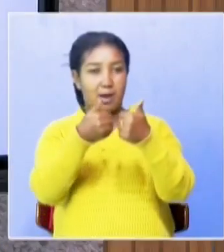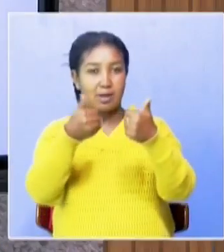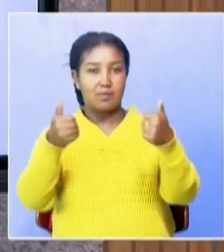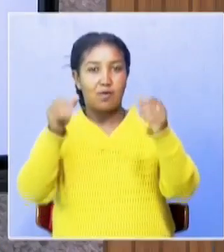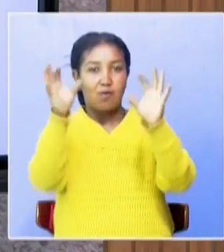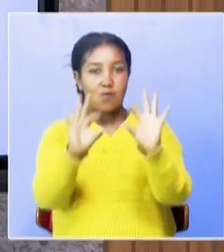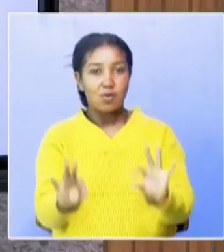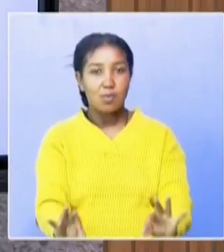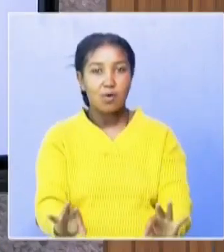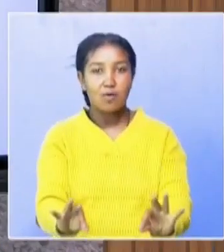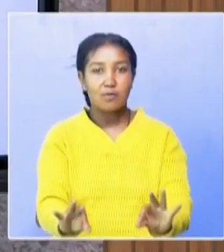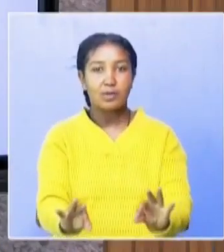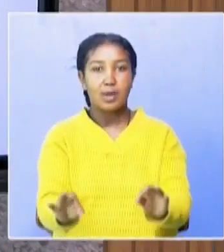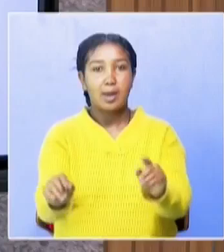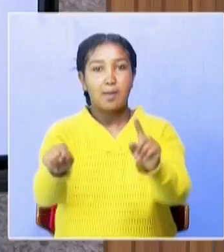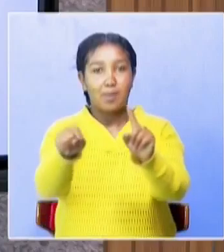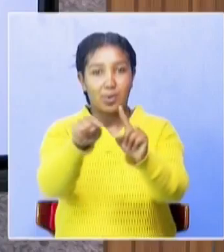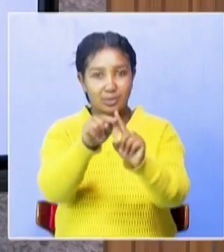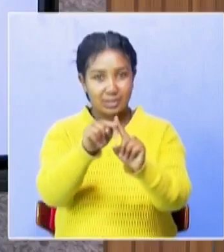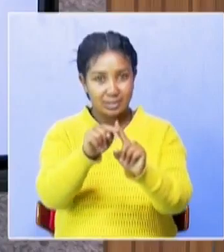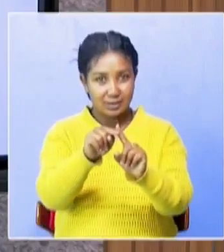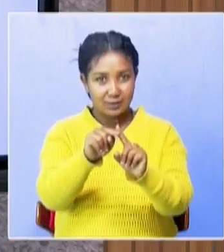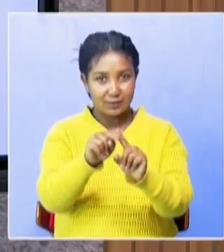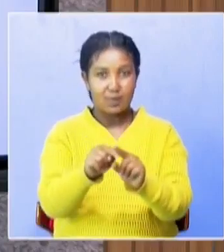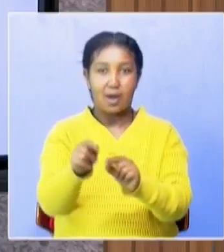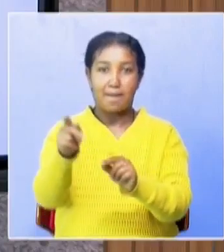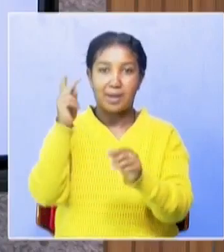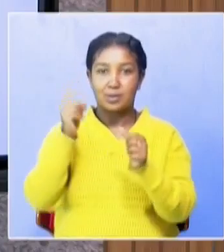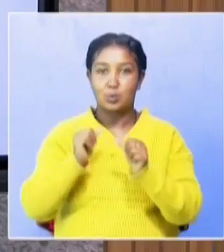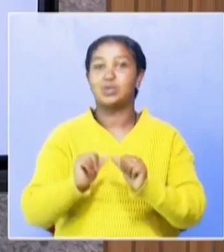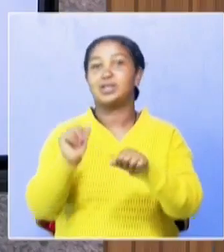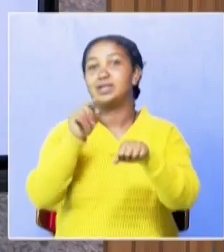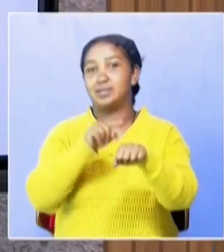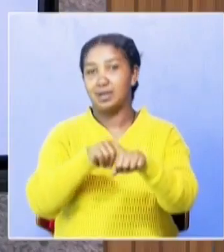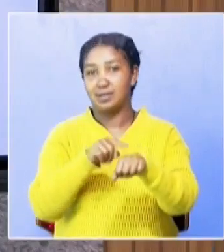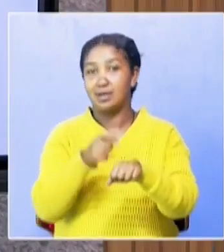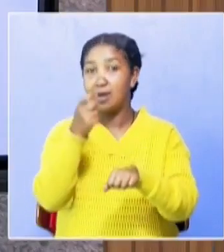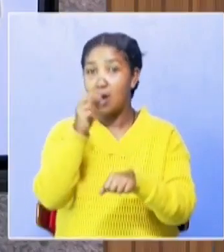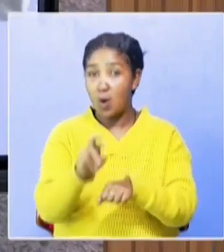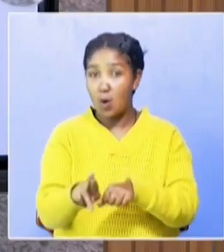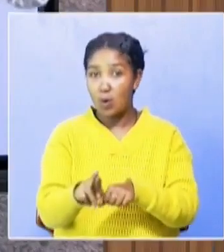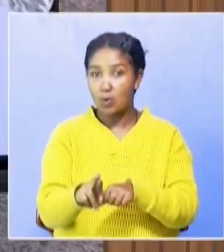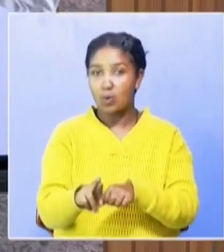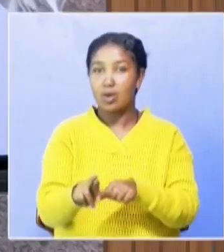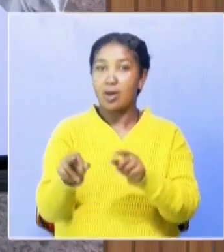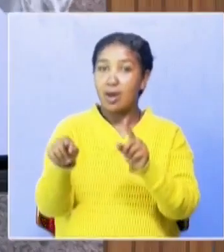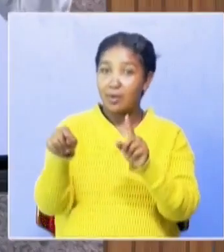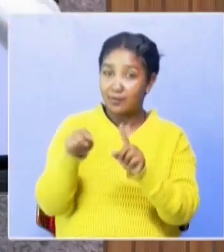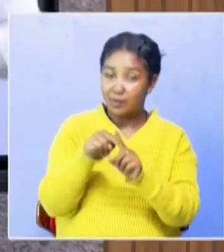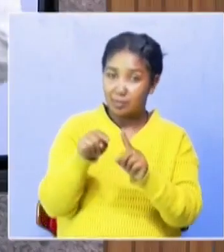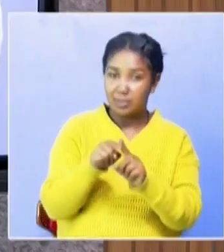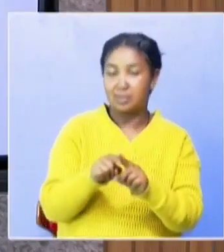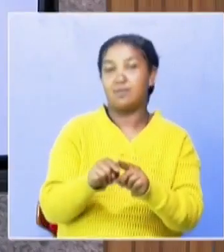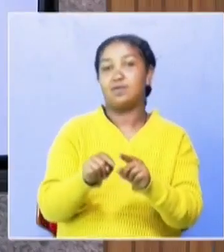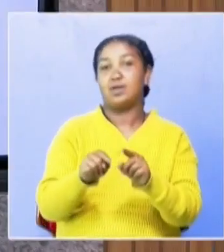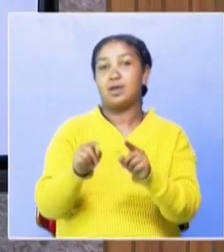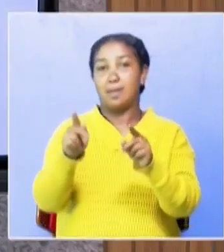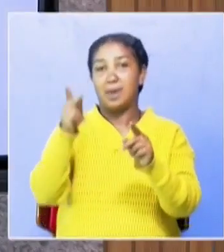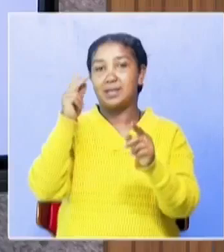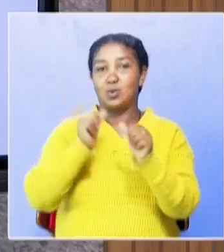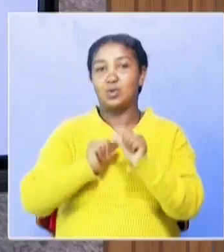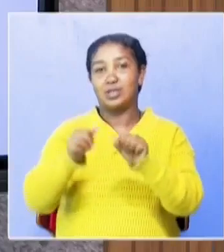form of positive past continuous tense or affirmative of past continuous